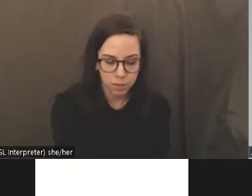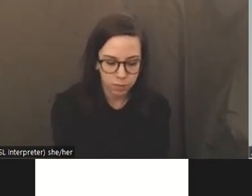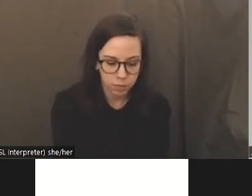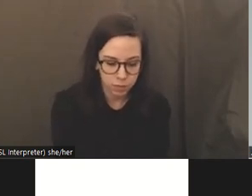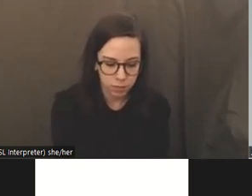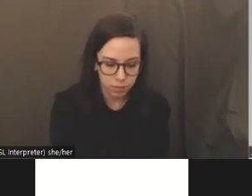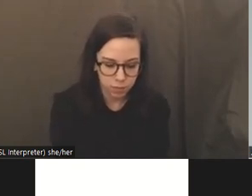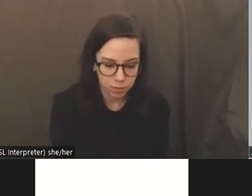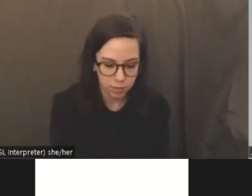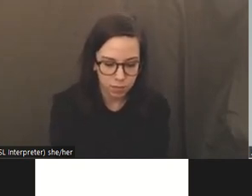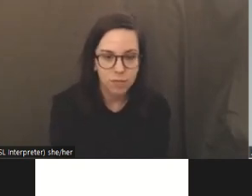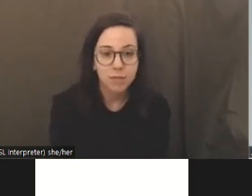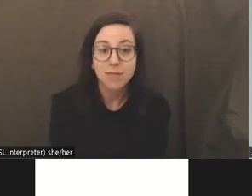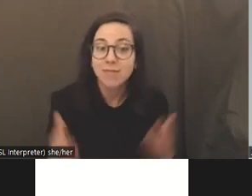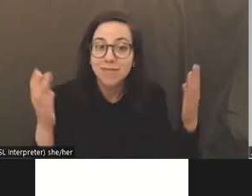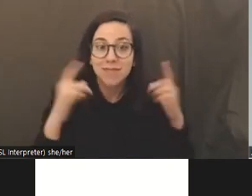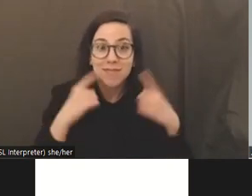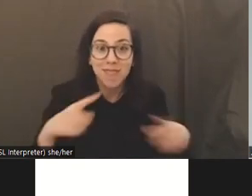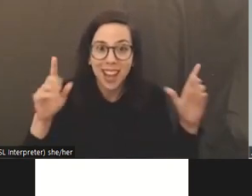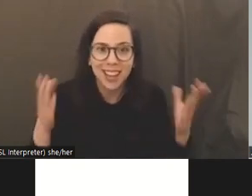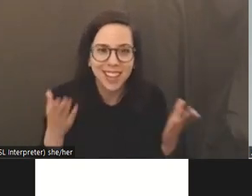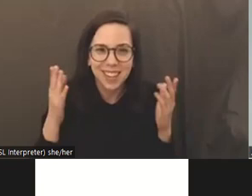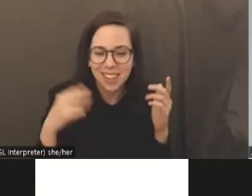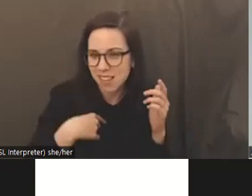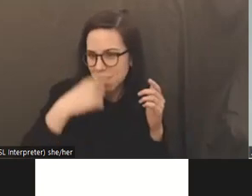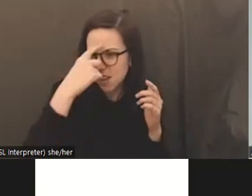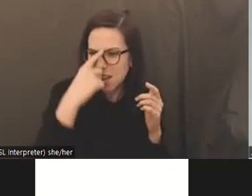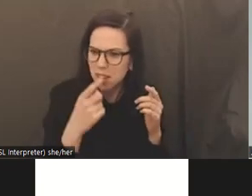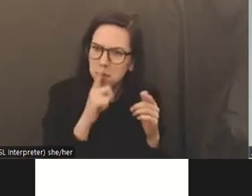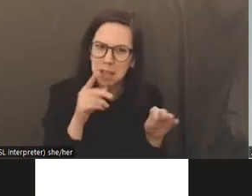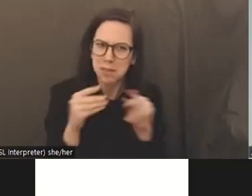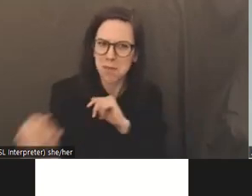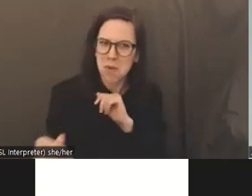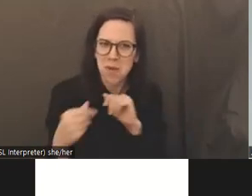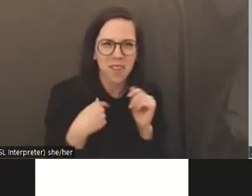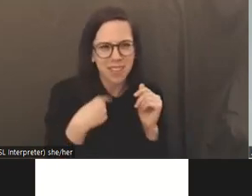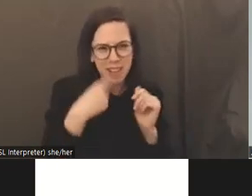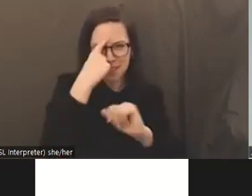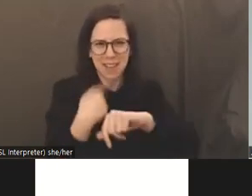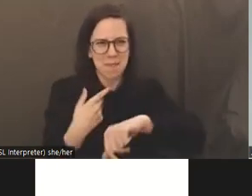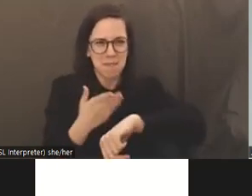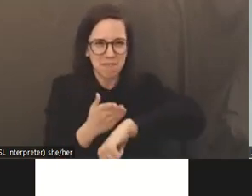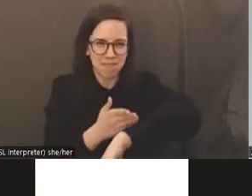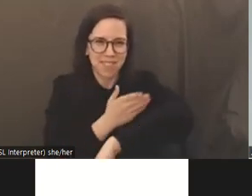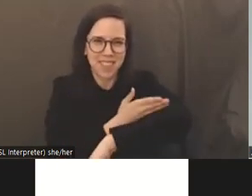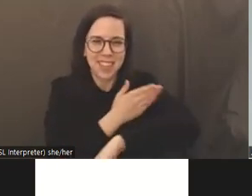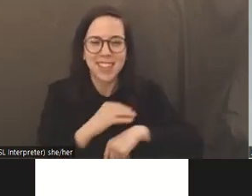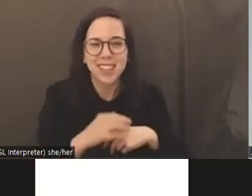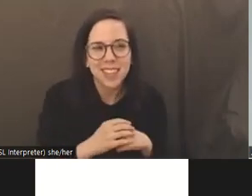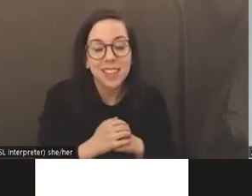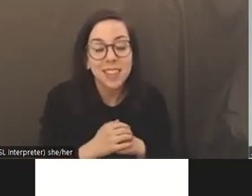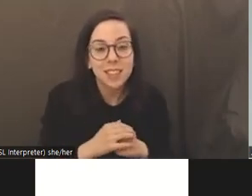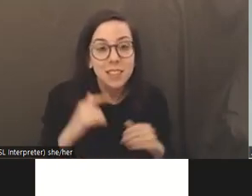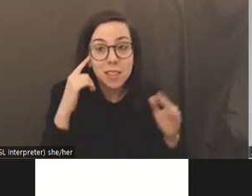All right, and here we are. I think that was pretty seamless. I think I'm getting a little bit better at that. So I hope you